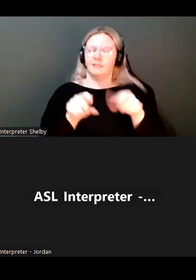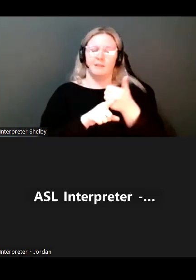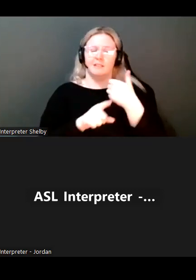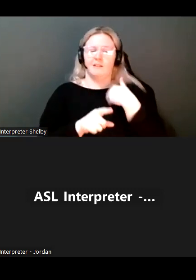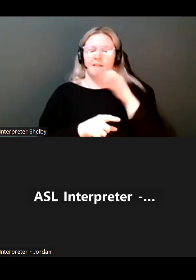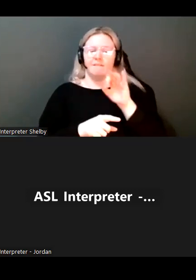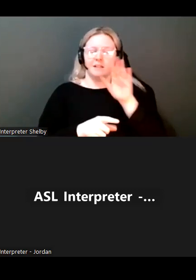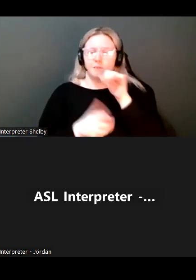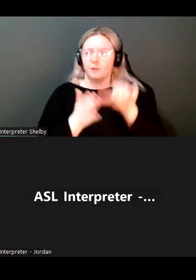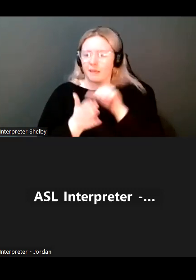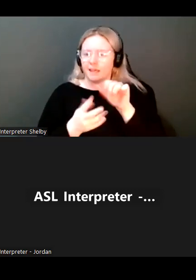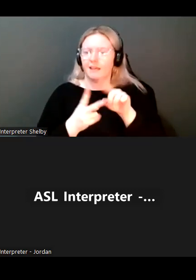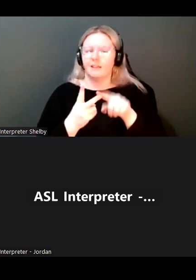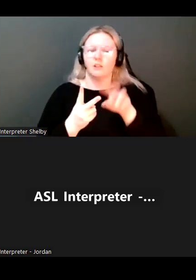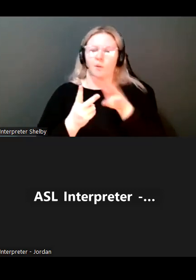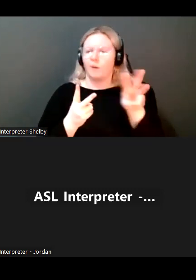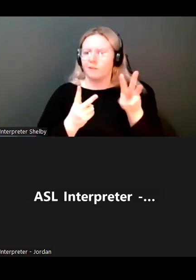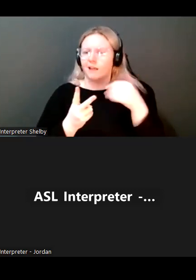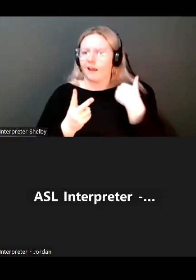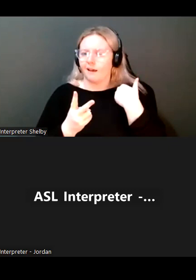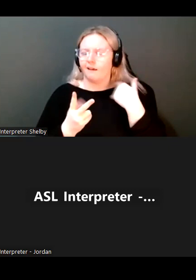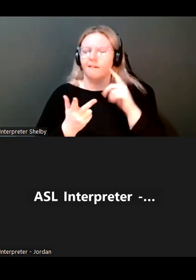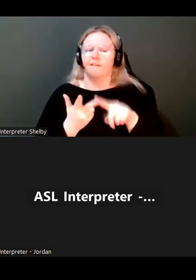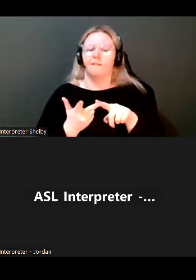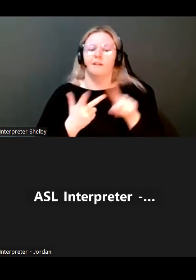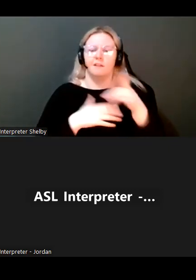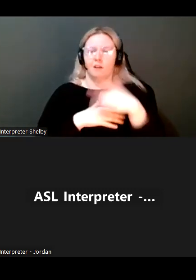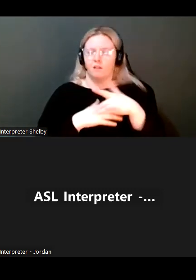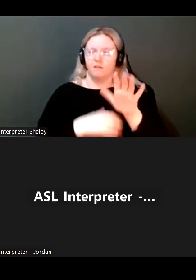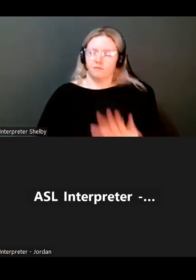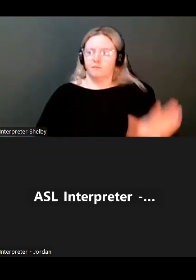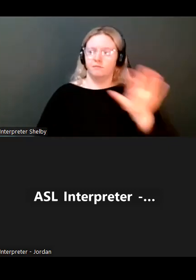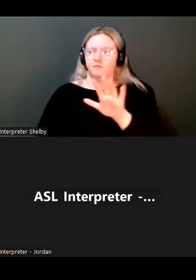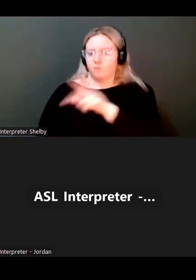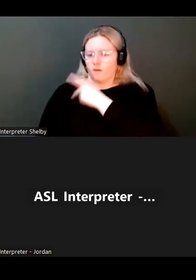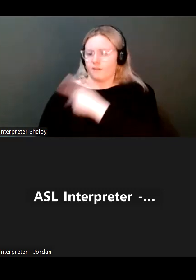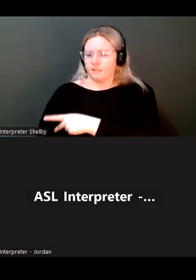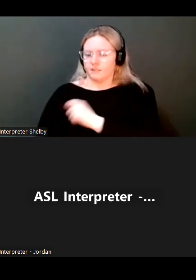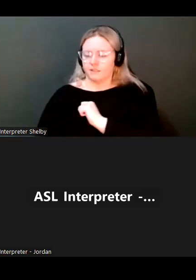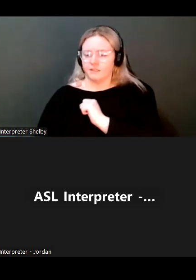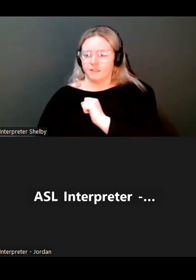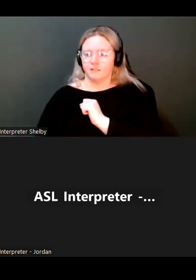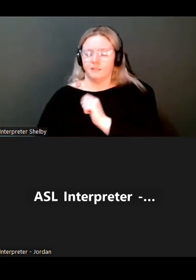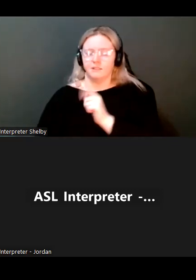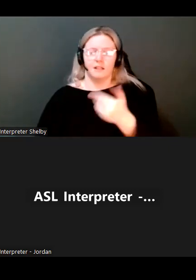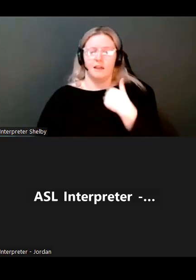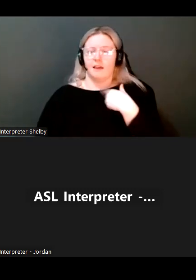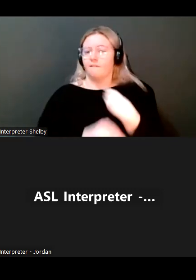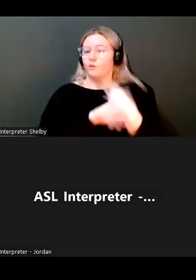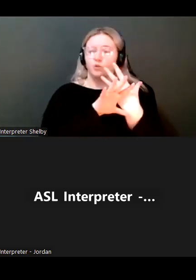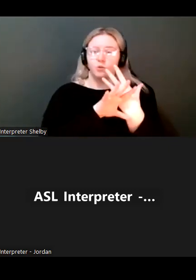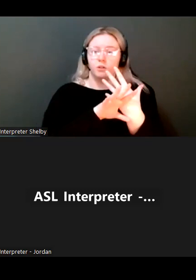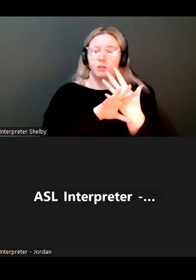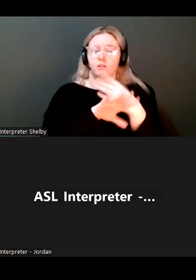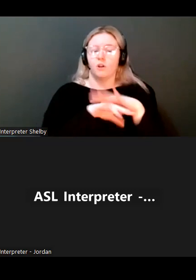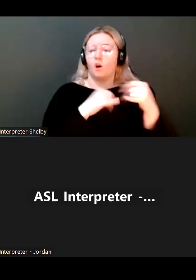have a website. They are available across the province. They have virtual online